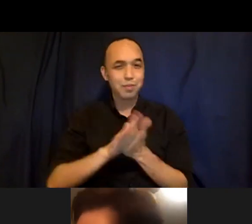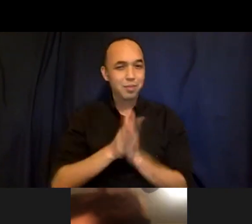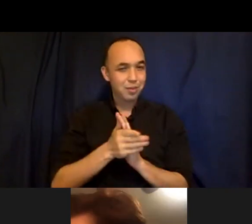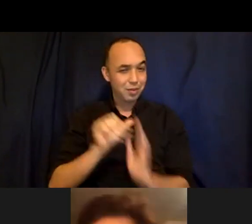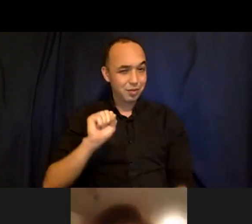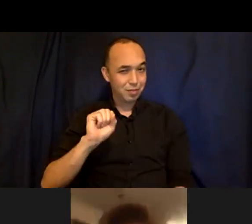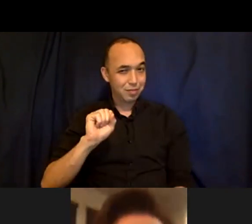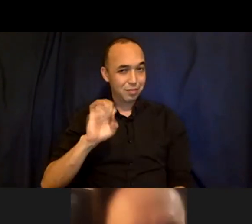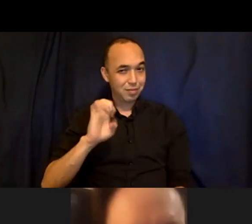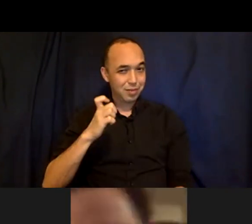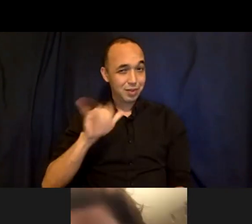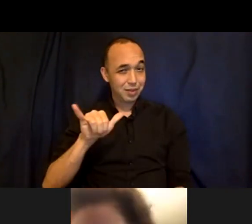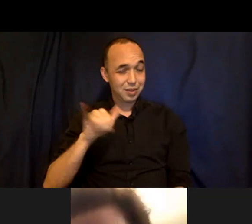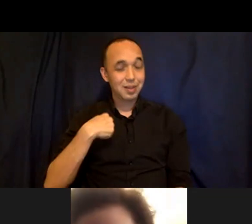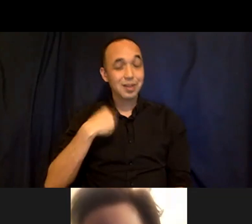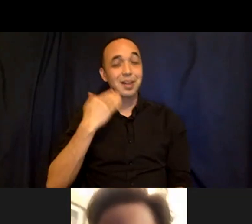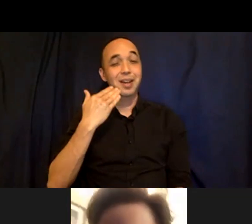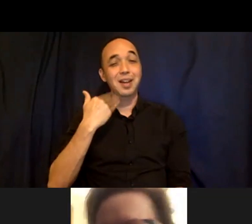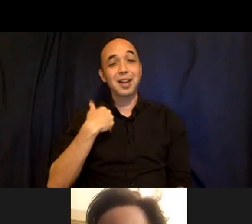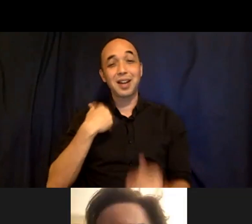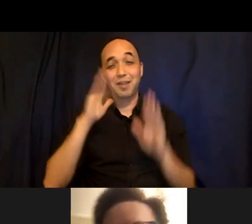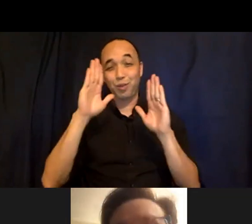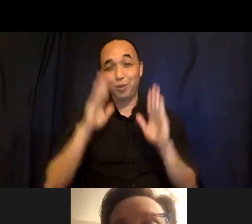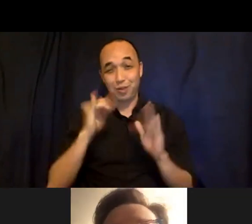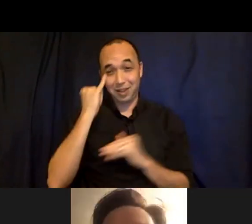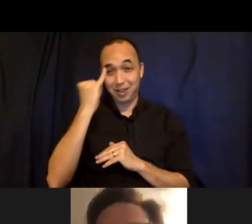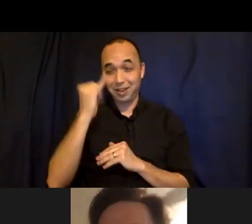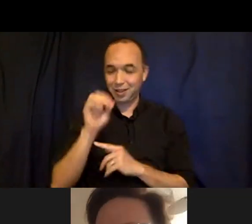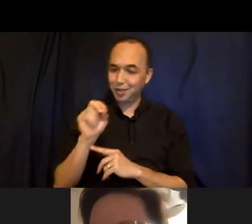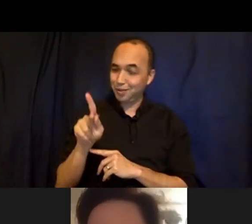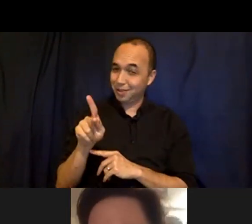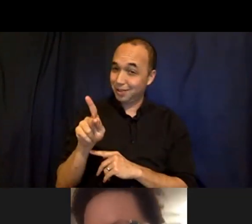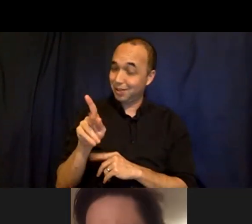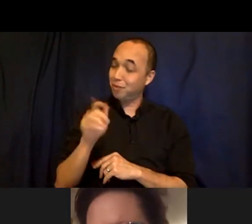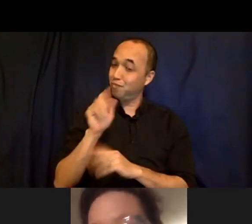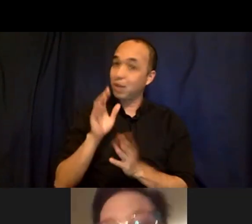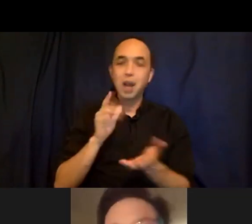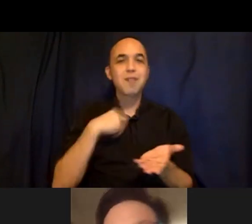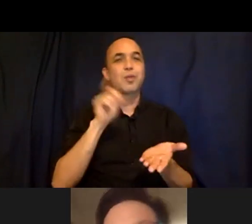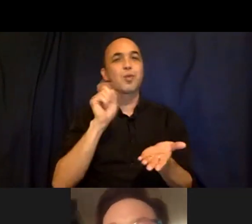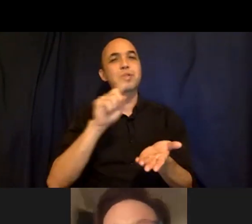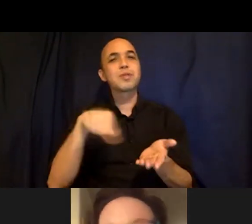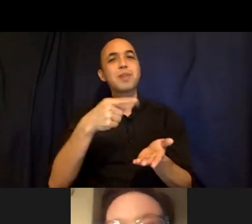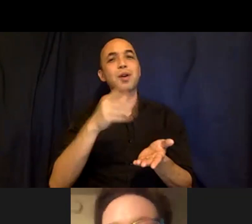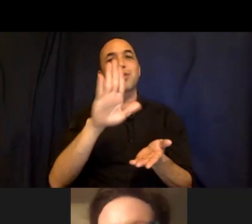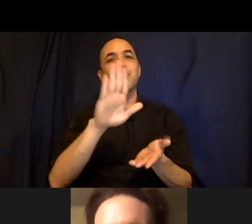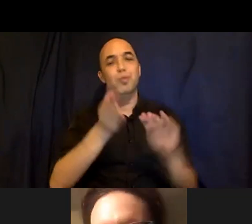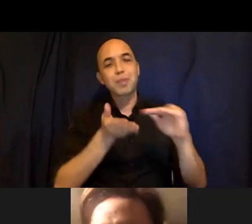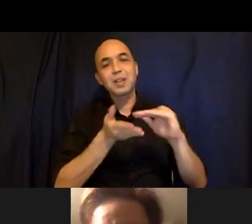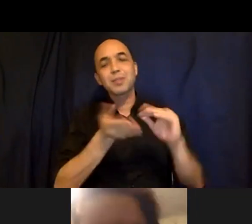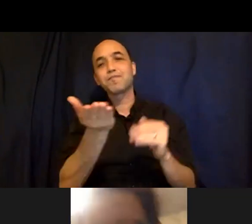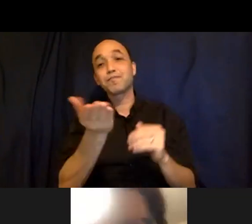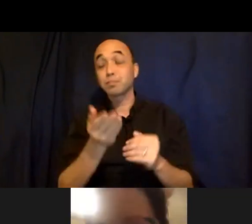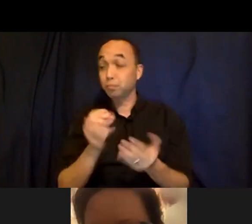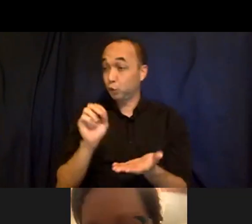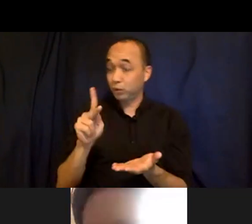idea. All right. Keeping it close to the But chest. I do have a question about your pastries. Lay it on me, sister. Every